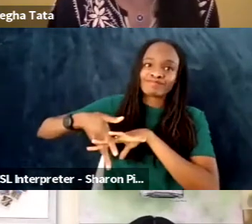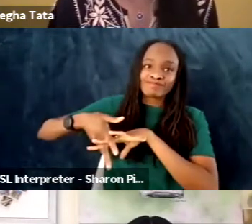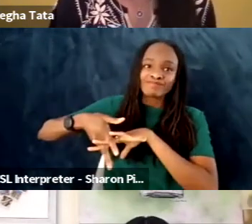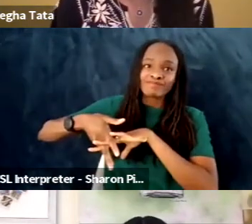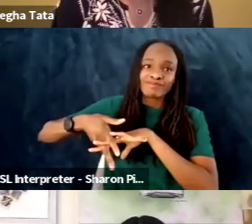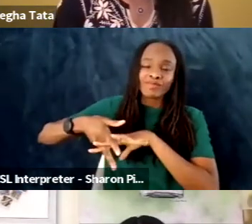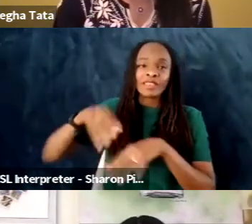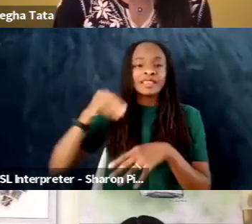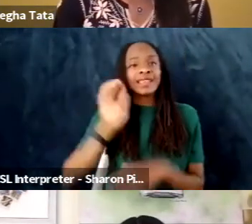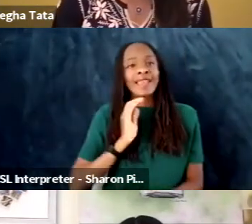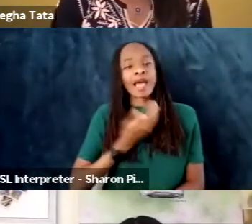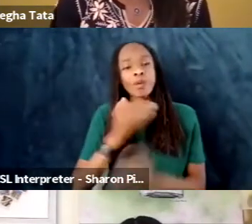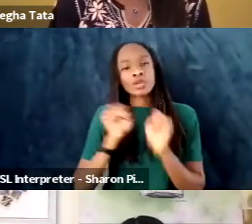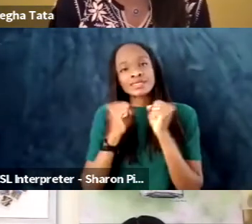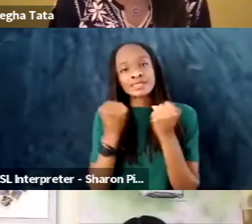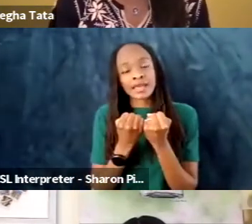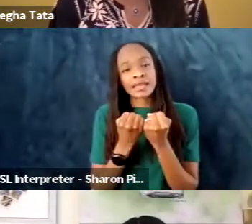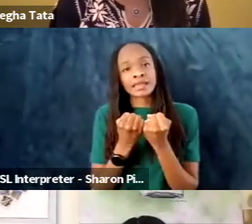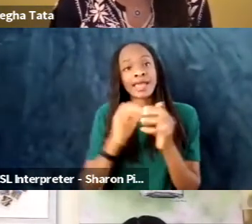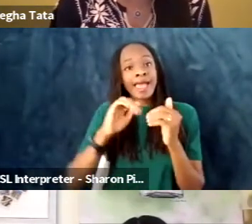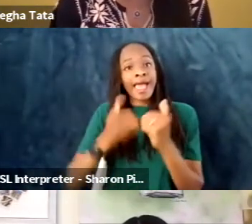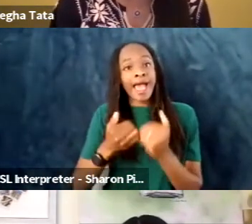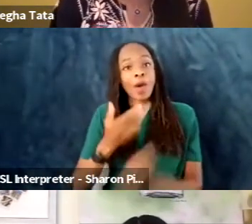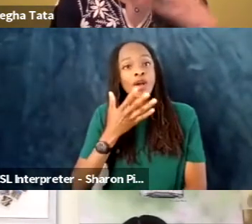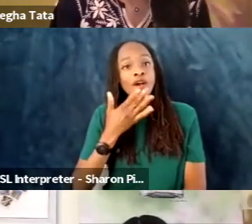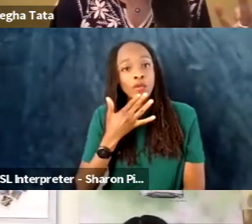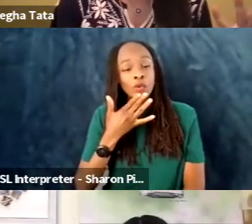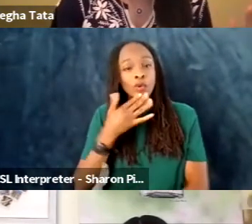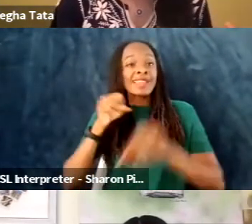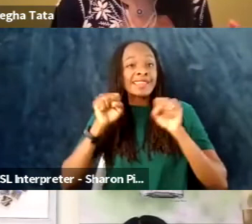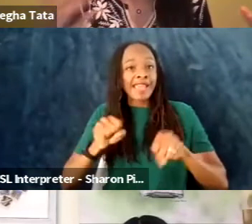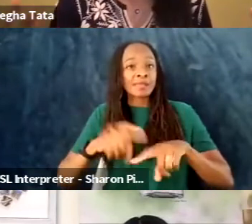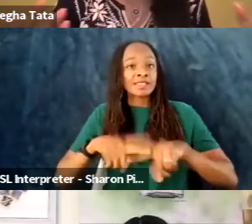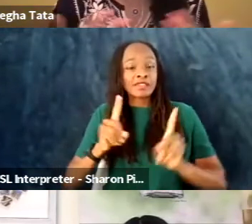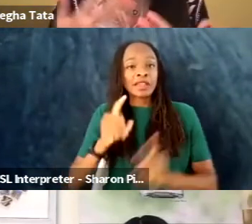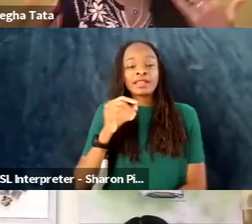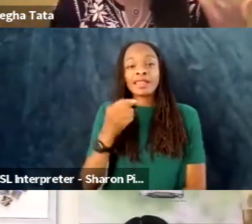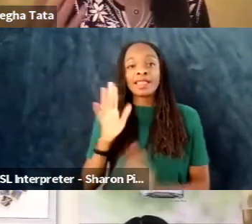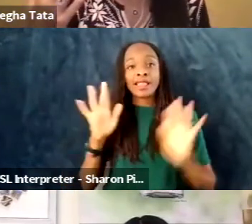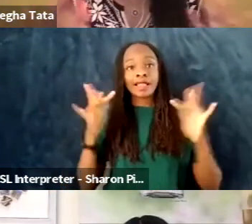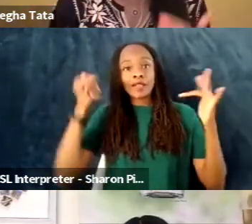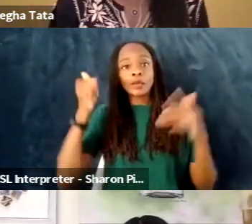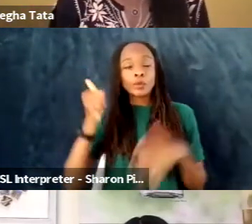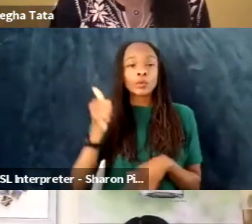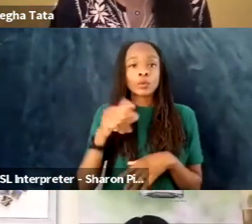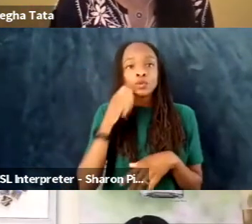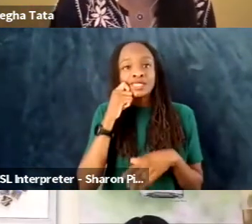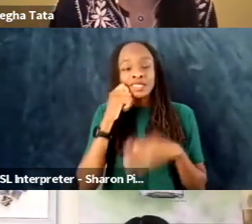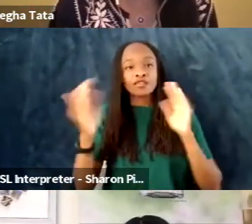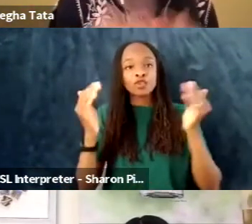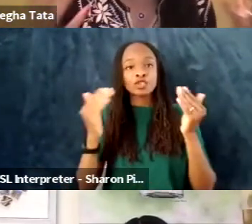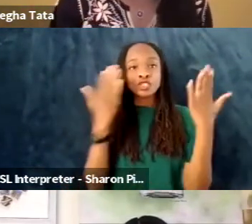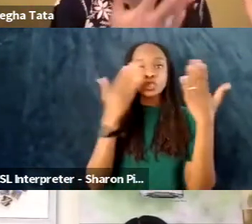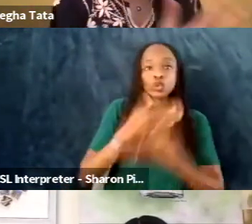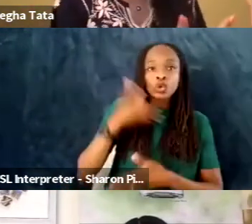our society, that how color can be different, and fair skin versus dark skin. And, that's a different debate